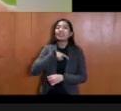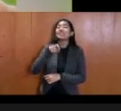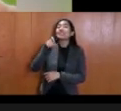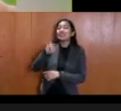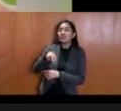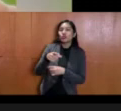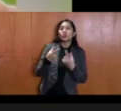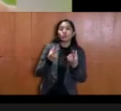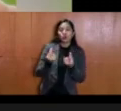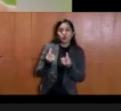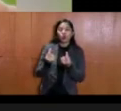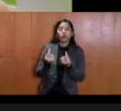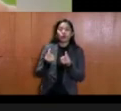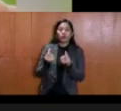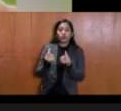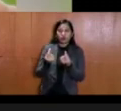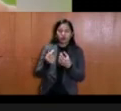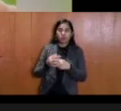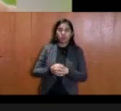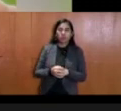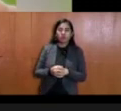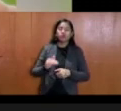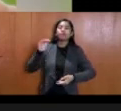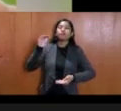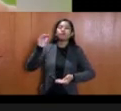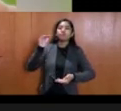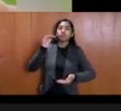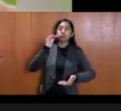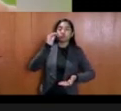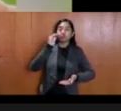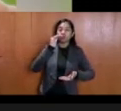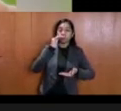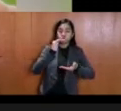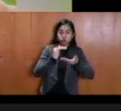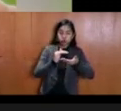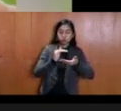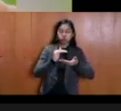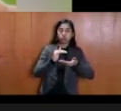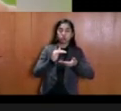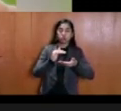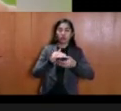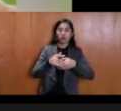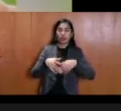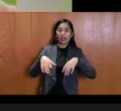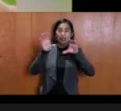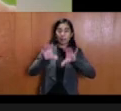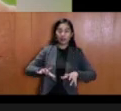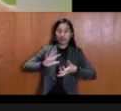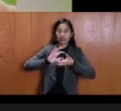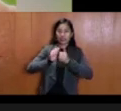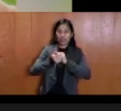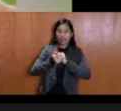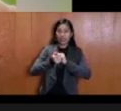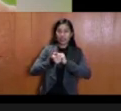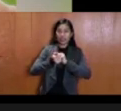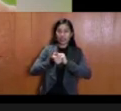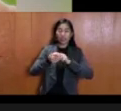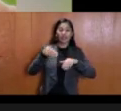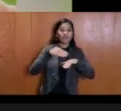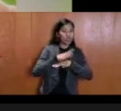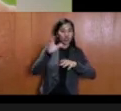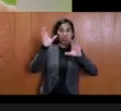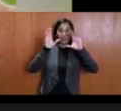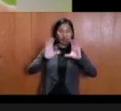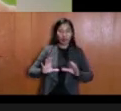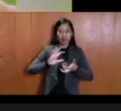something about this impacts of the tourism industry and climate and the climate change or the environment. So that is